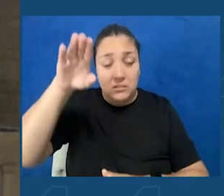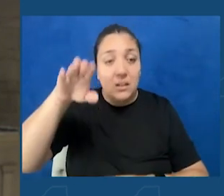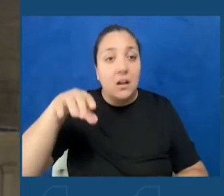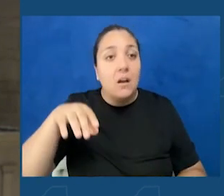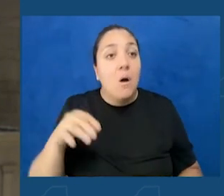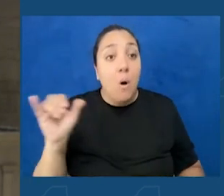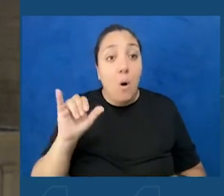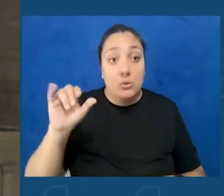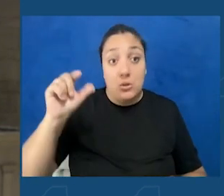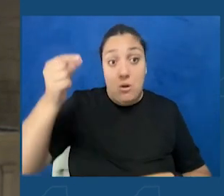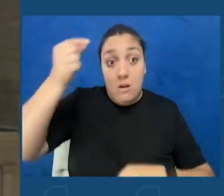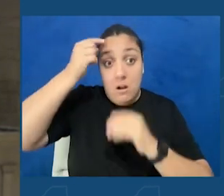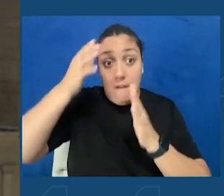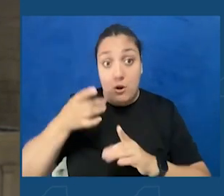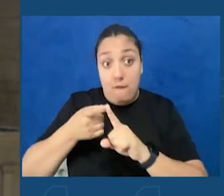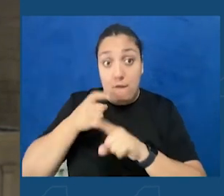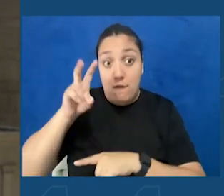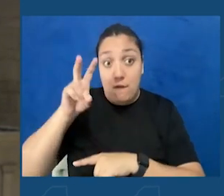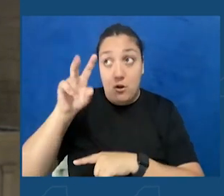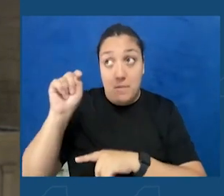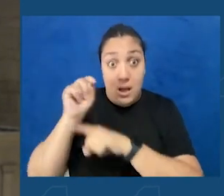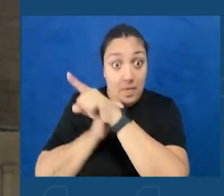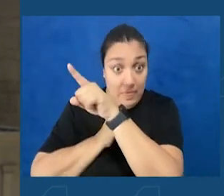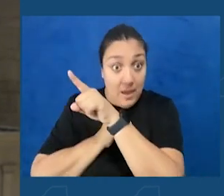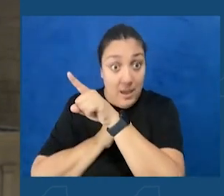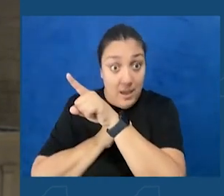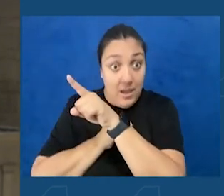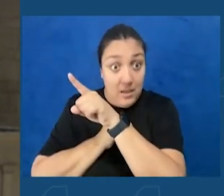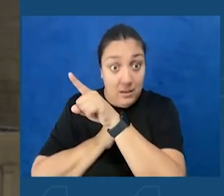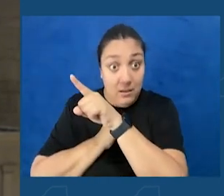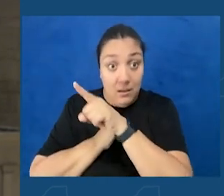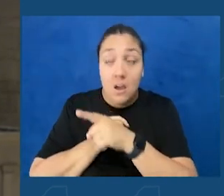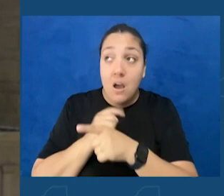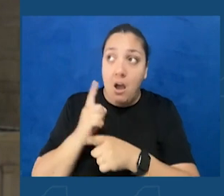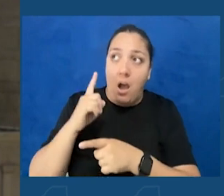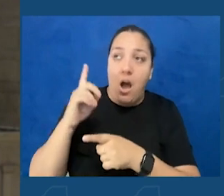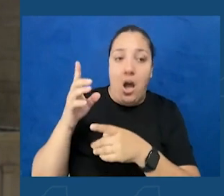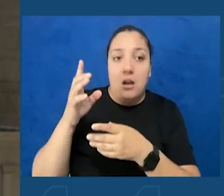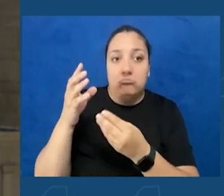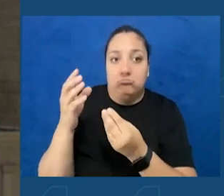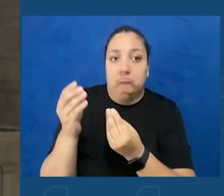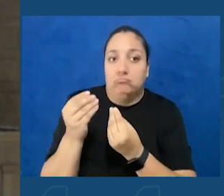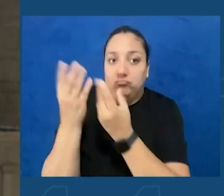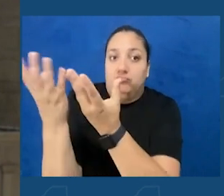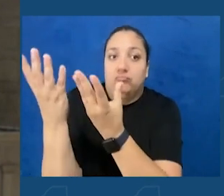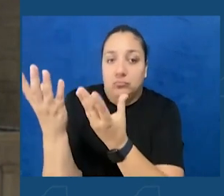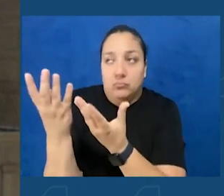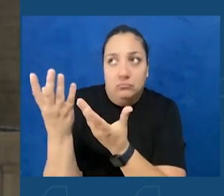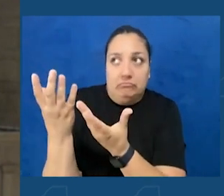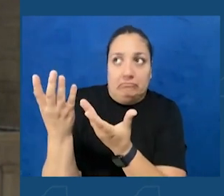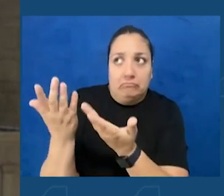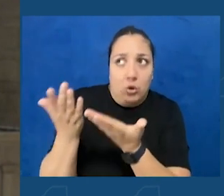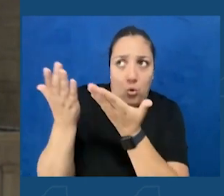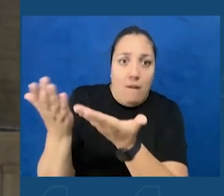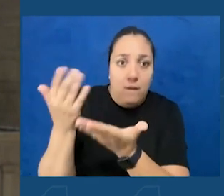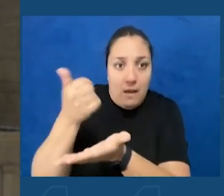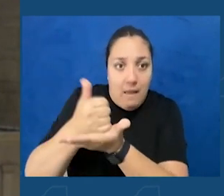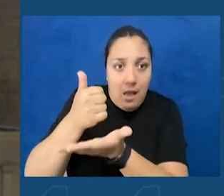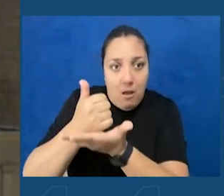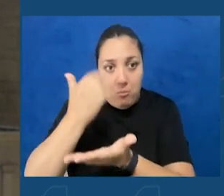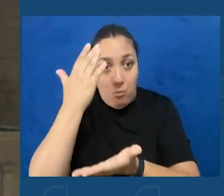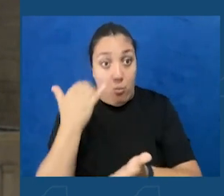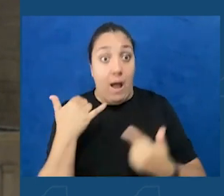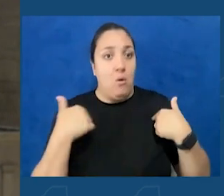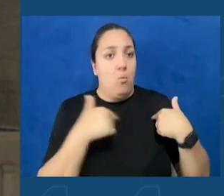our assistance, because unfortunately we are very skilled in having to deal with storms of this magnitude. But I want, once again, today